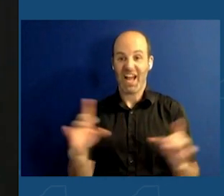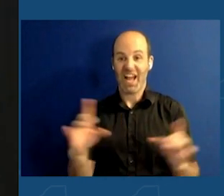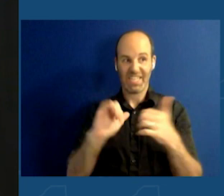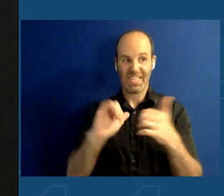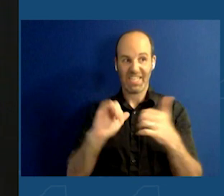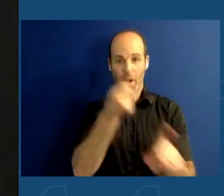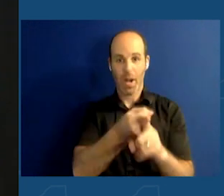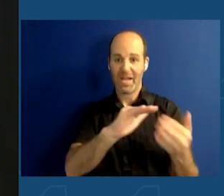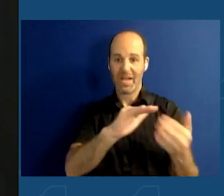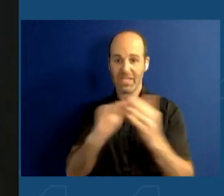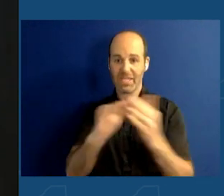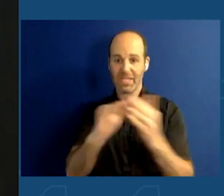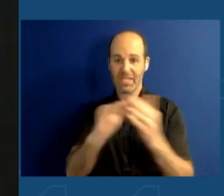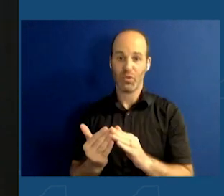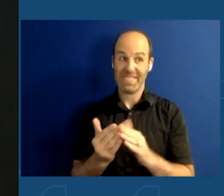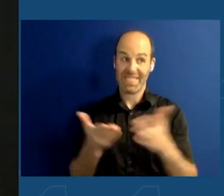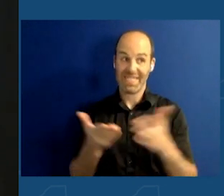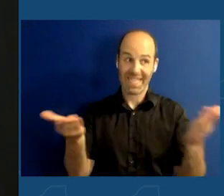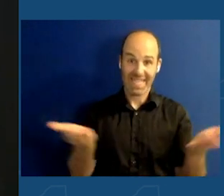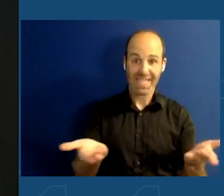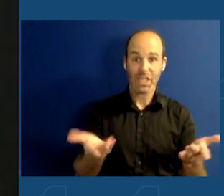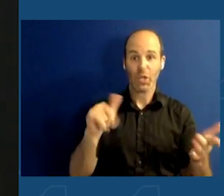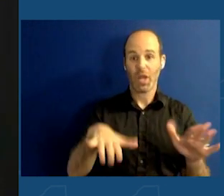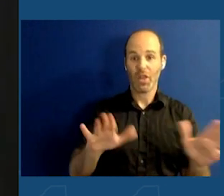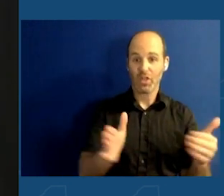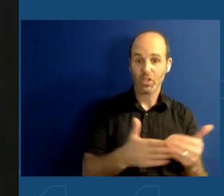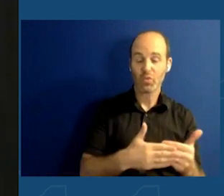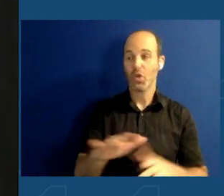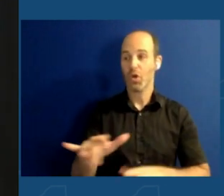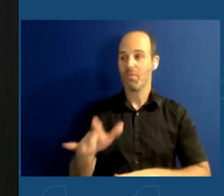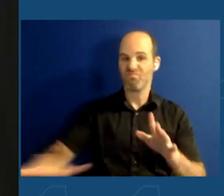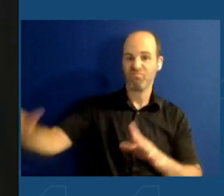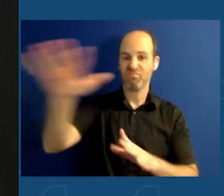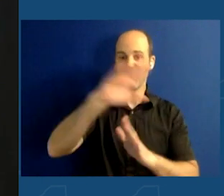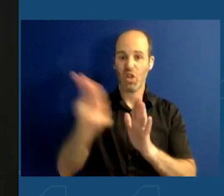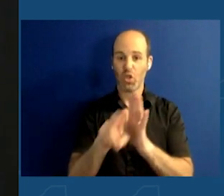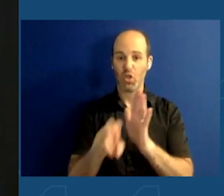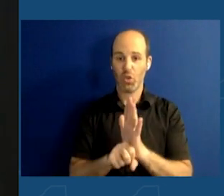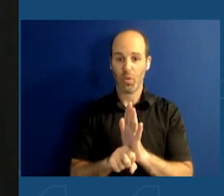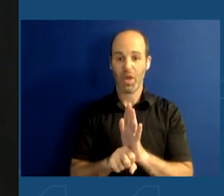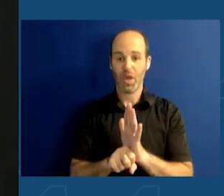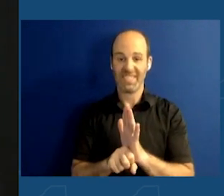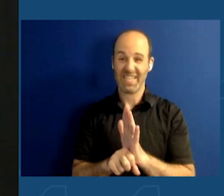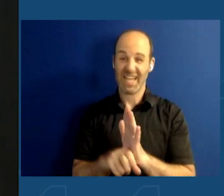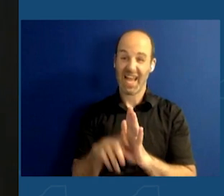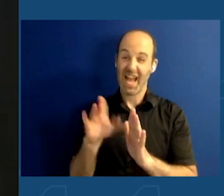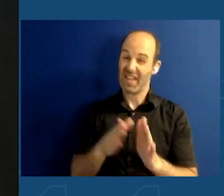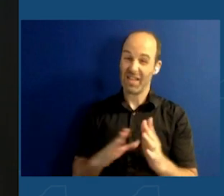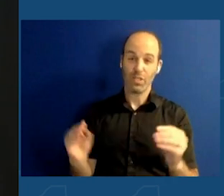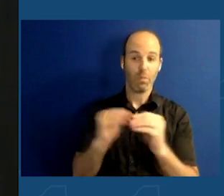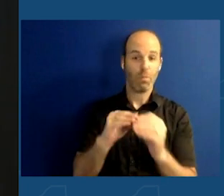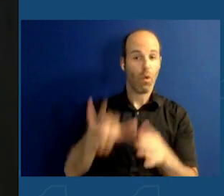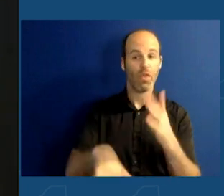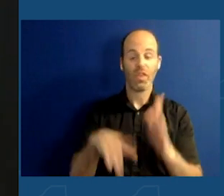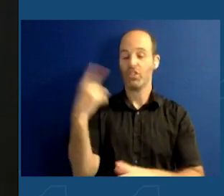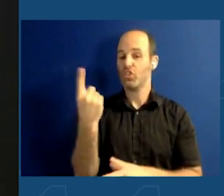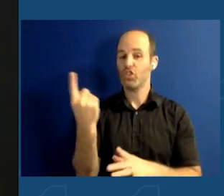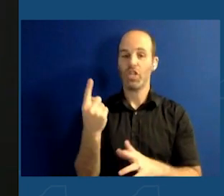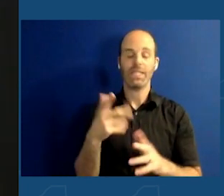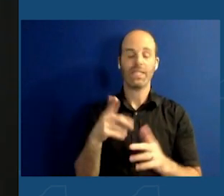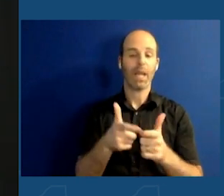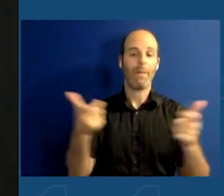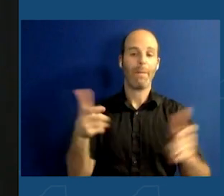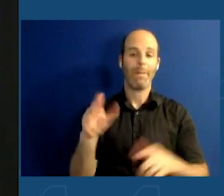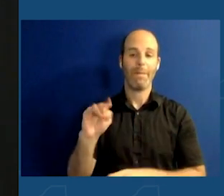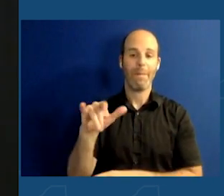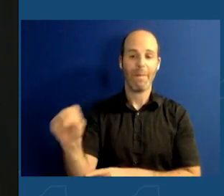all over our country. And this toll sadly goes beyond the unspeakable terror of mass shootings, which are terrible in